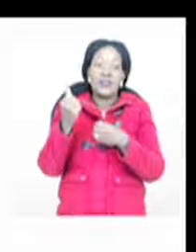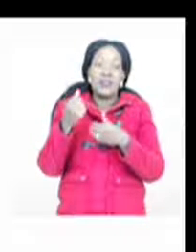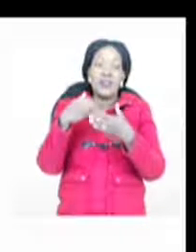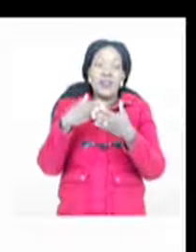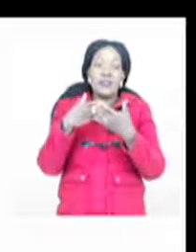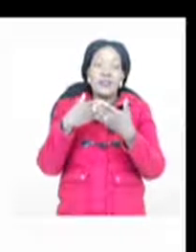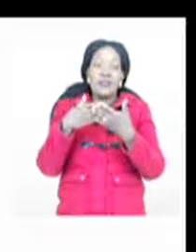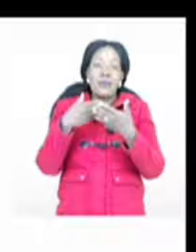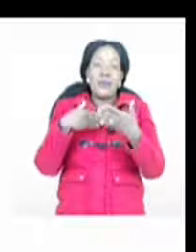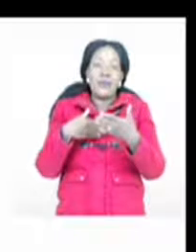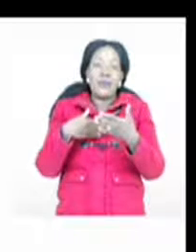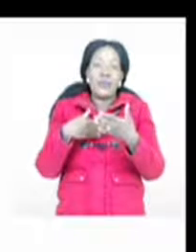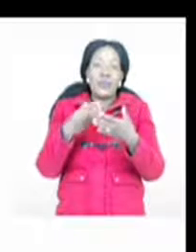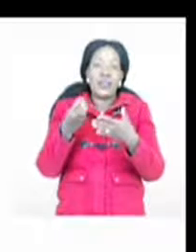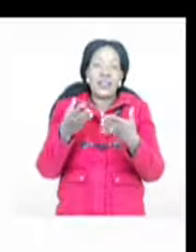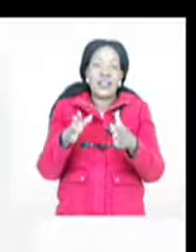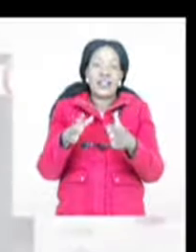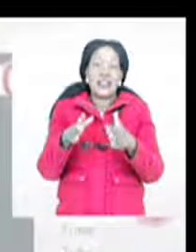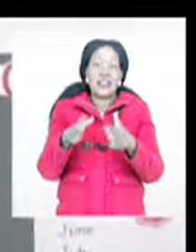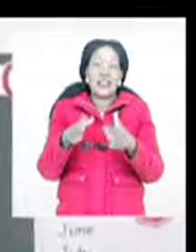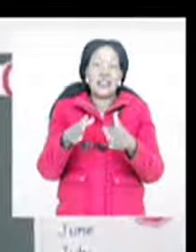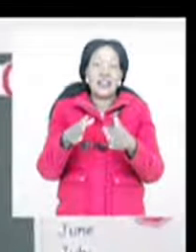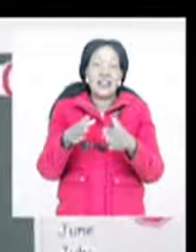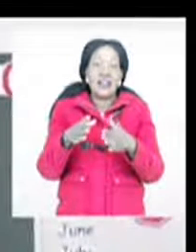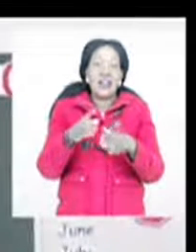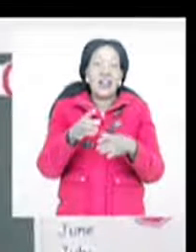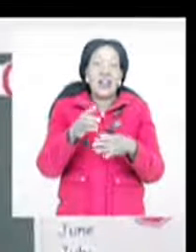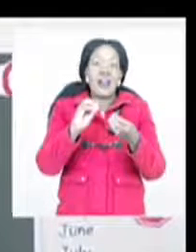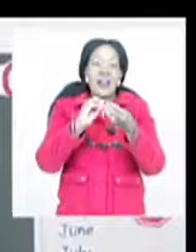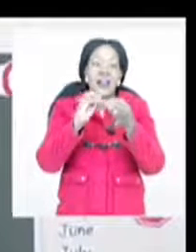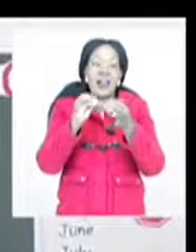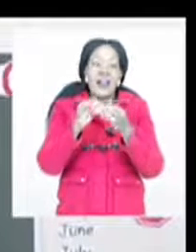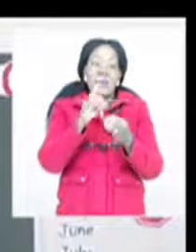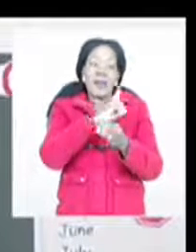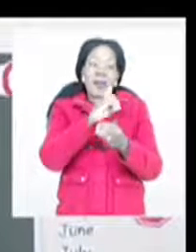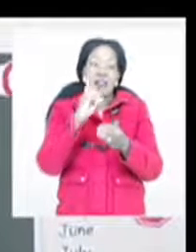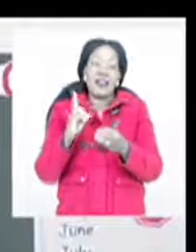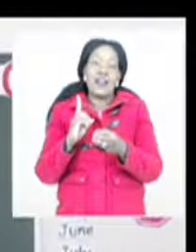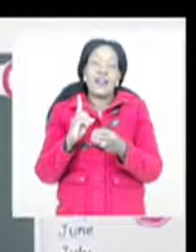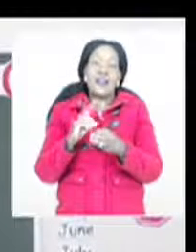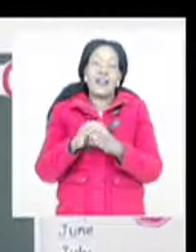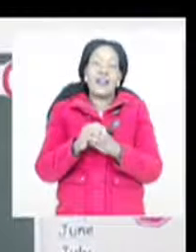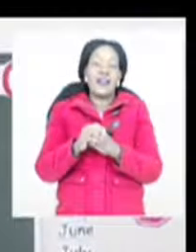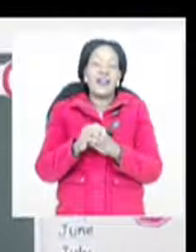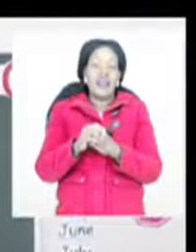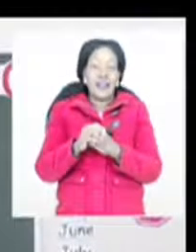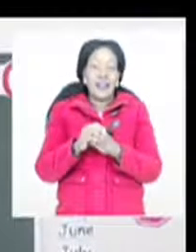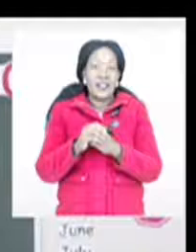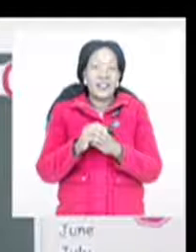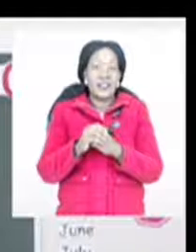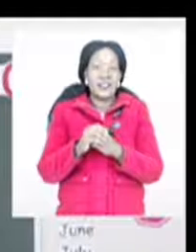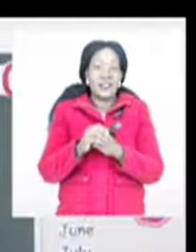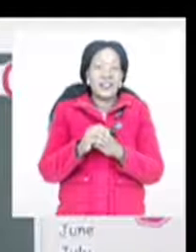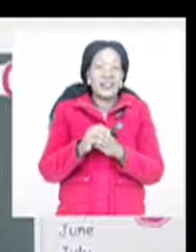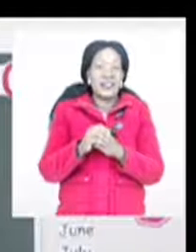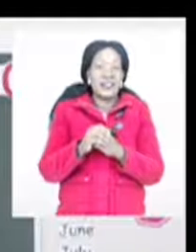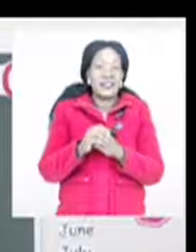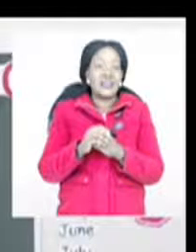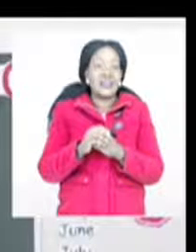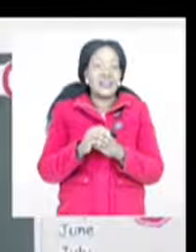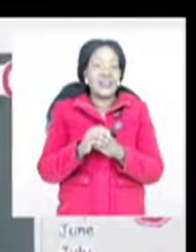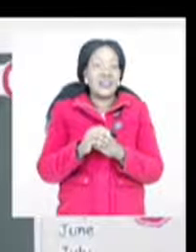count, I would just like you to look at number 11 here quickly. This is number 11. Now let's count